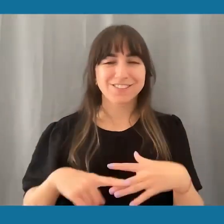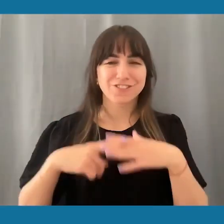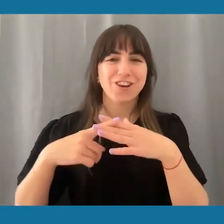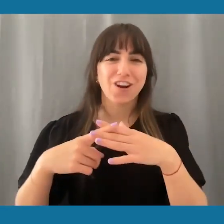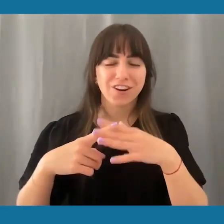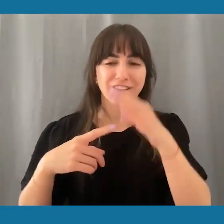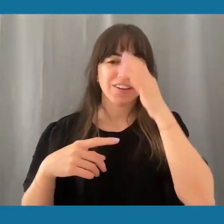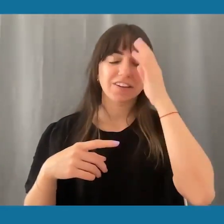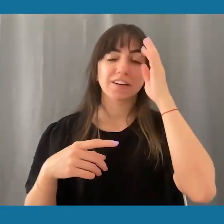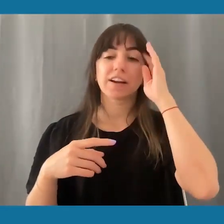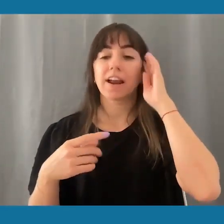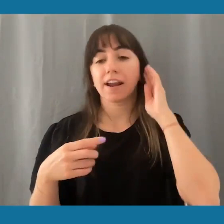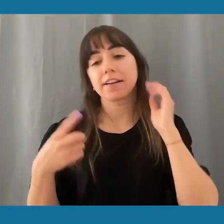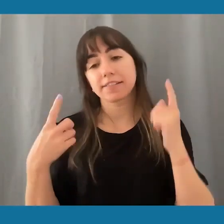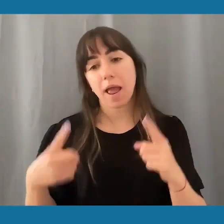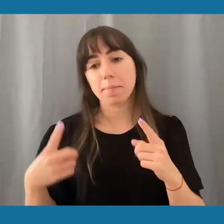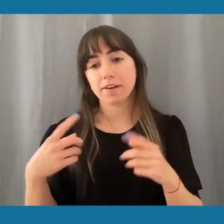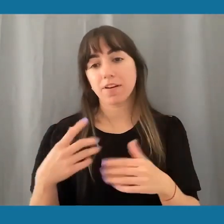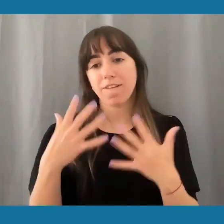few. Unfortunately,